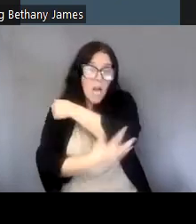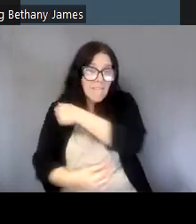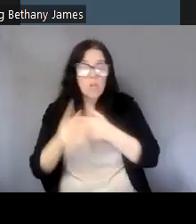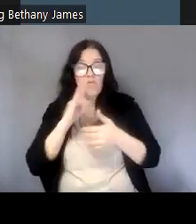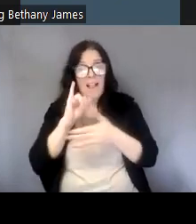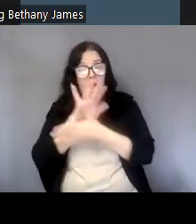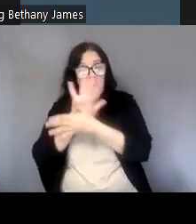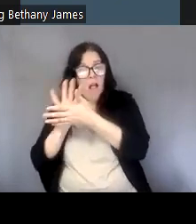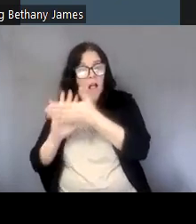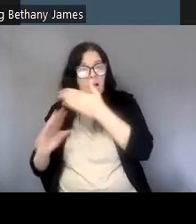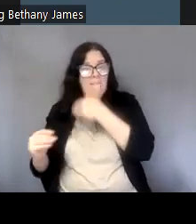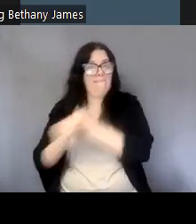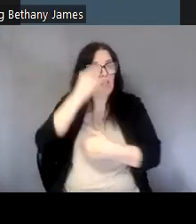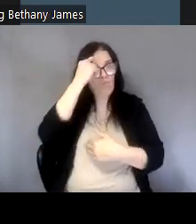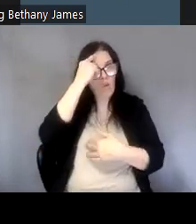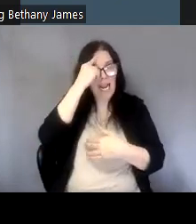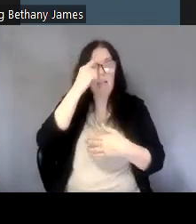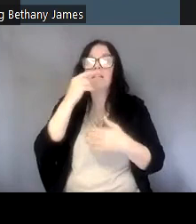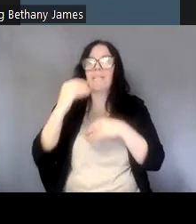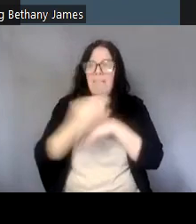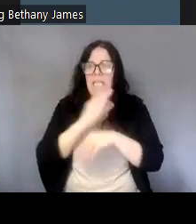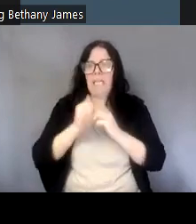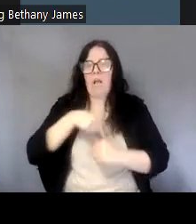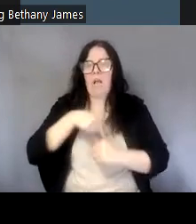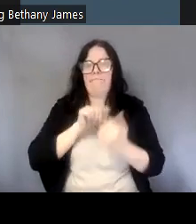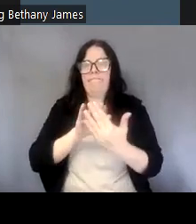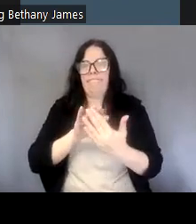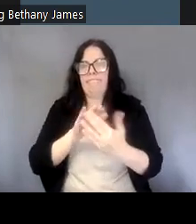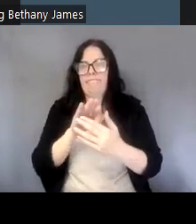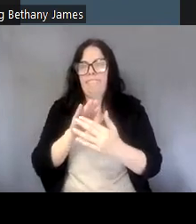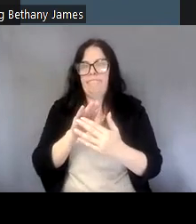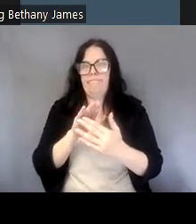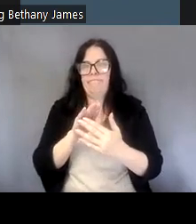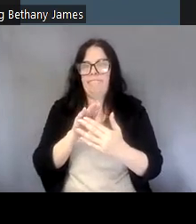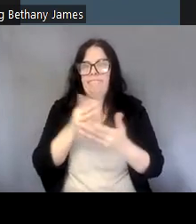affects how those individuals function in the long run.